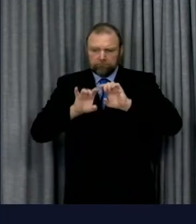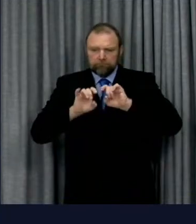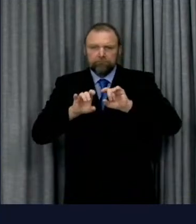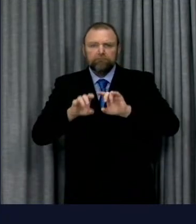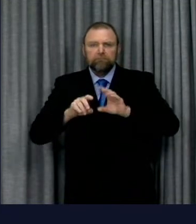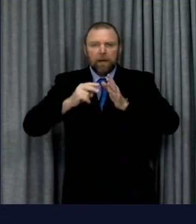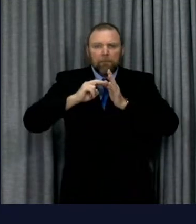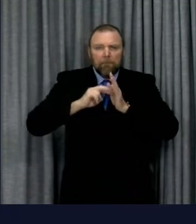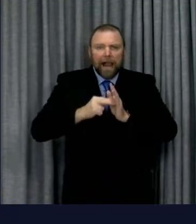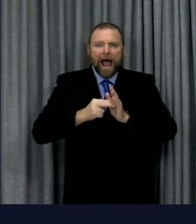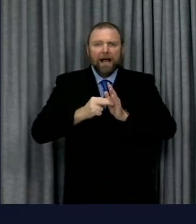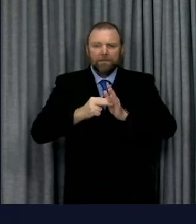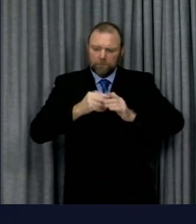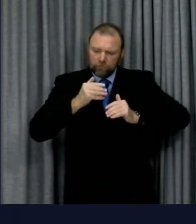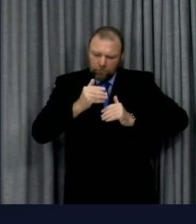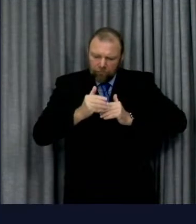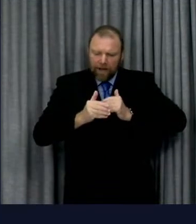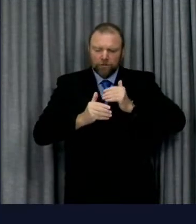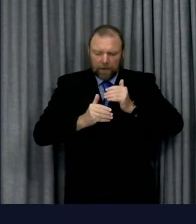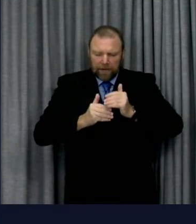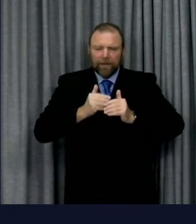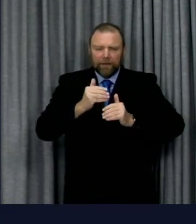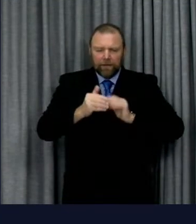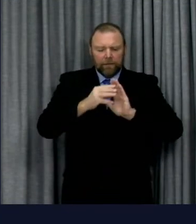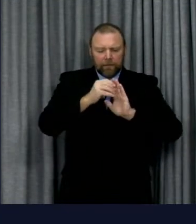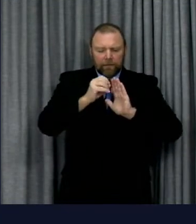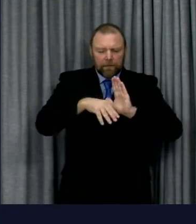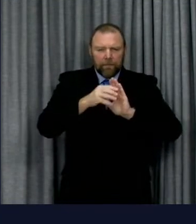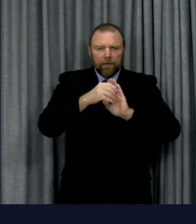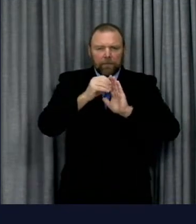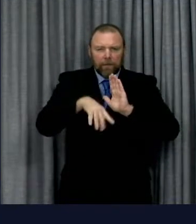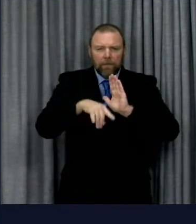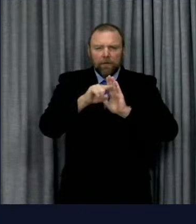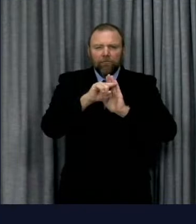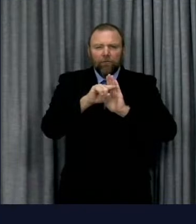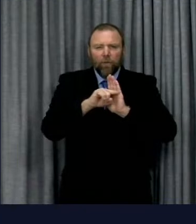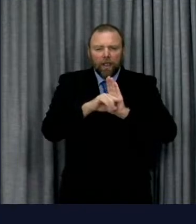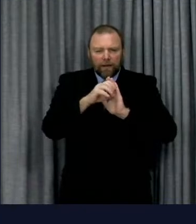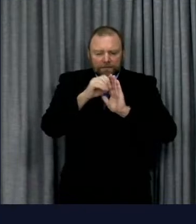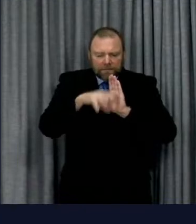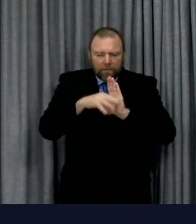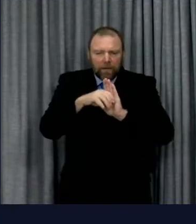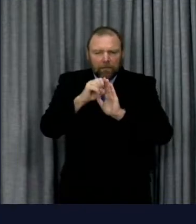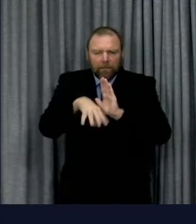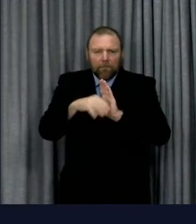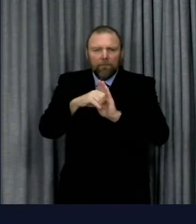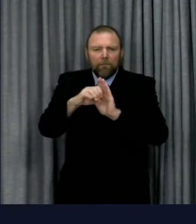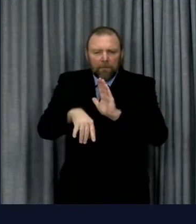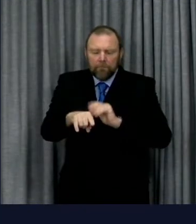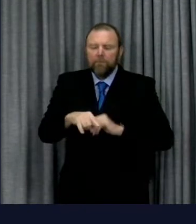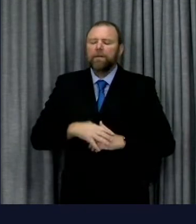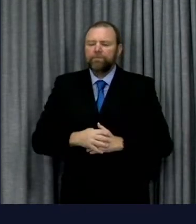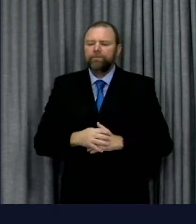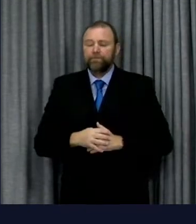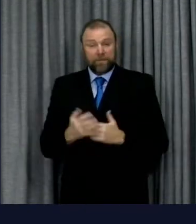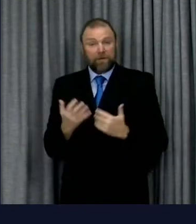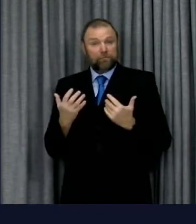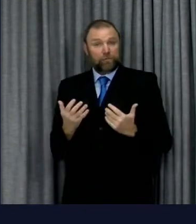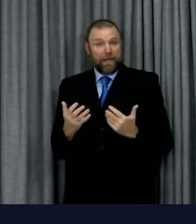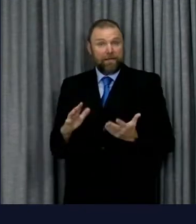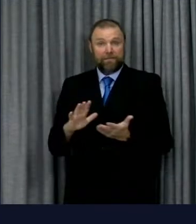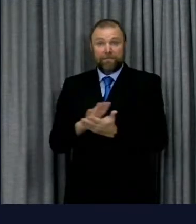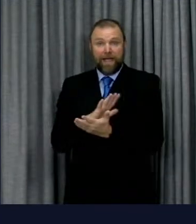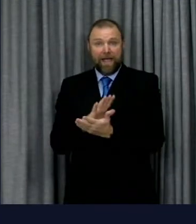to relax the alert level 2 measures as the public health situation allows. Today, of course, I'm very pleased